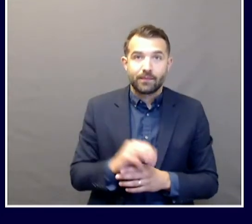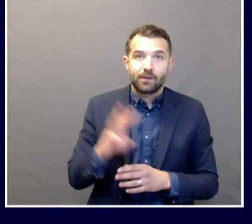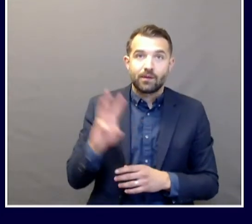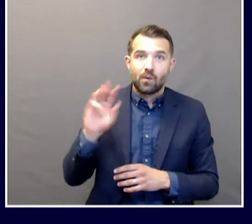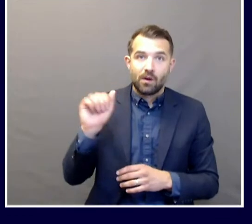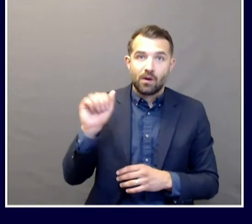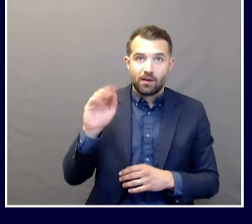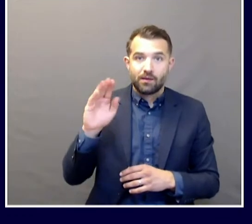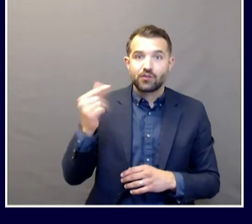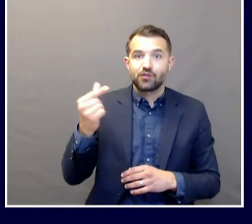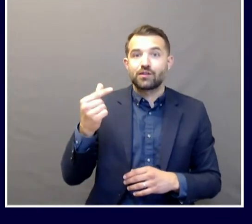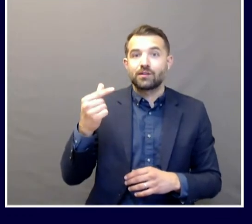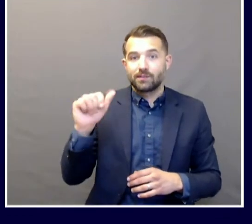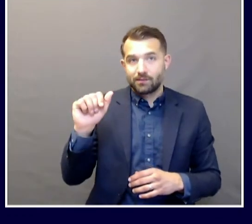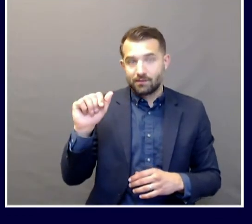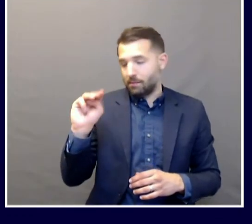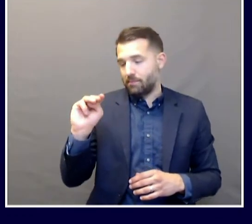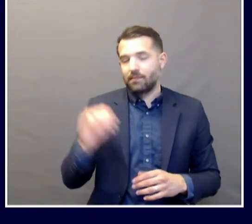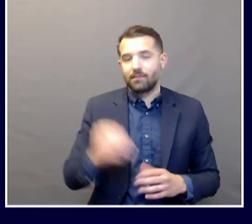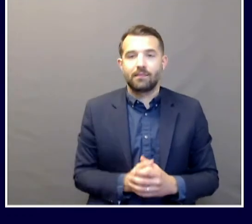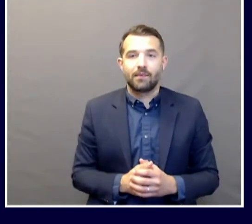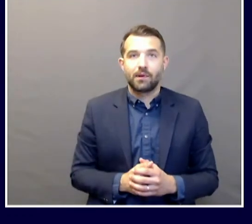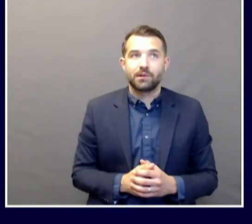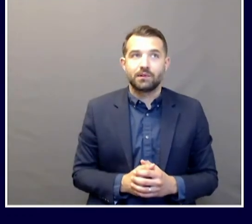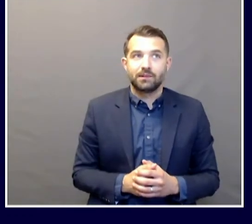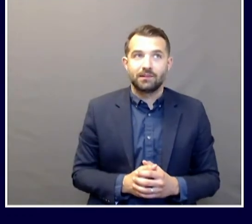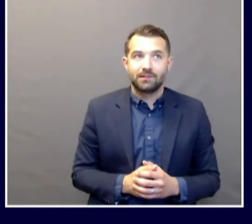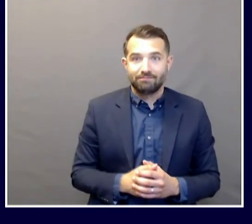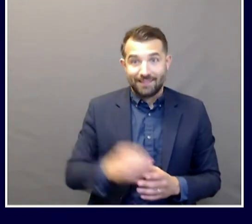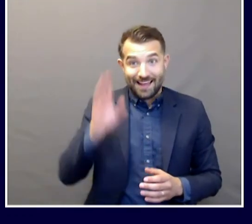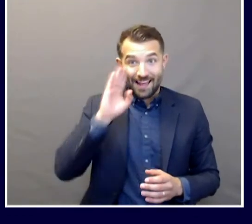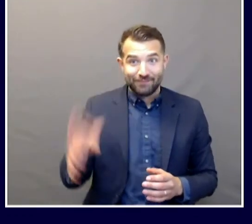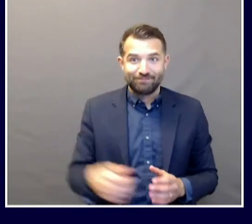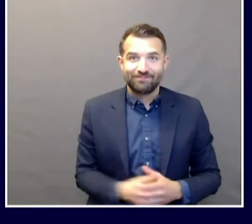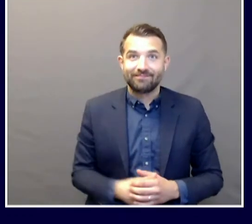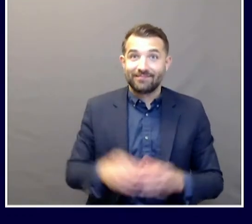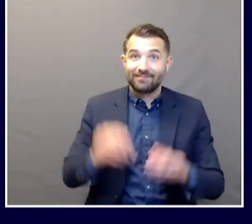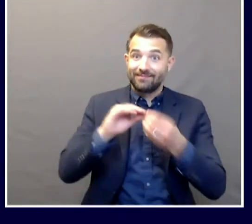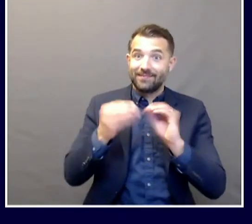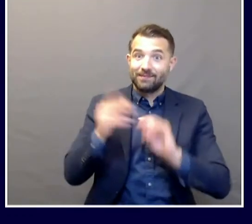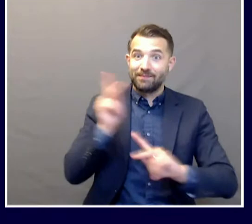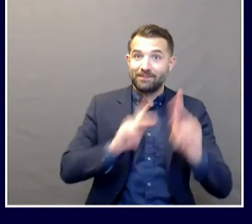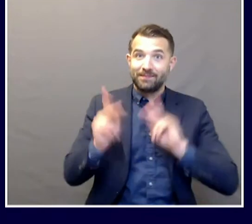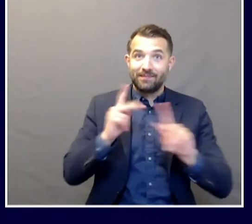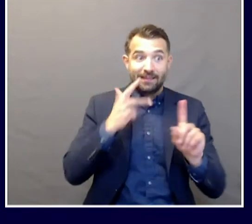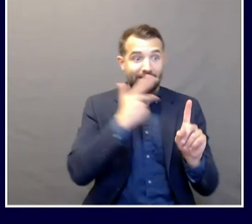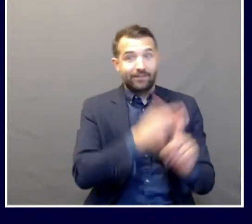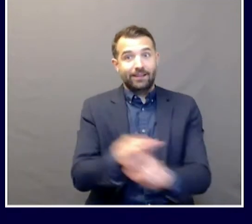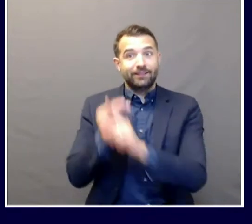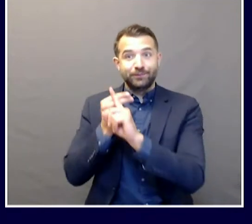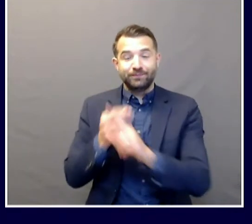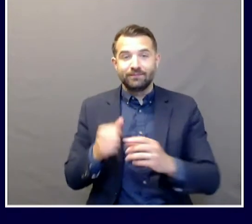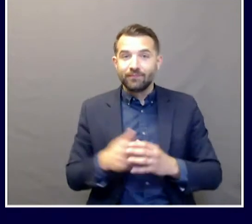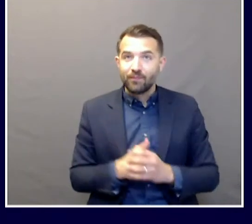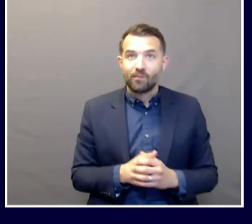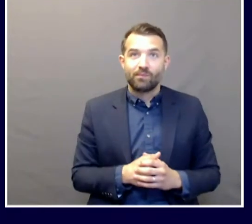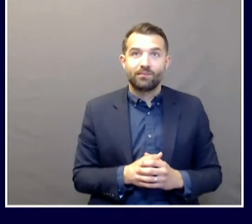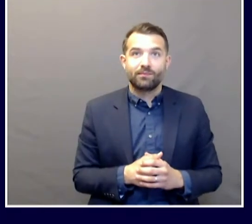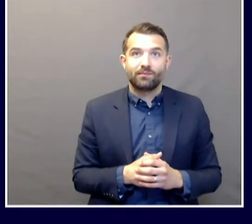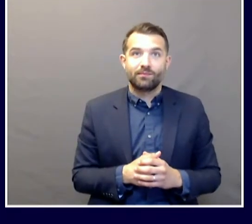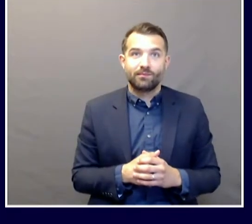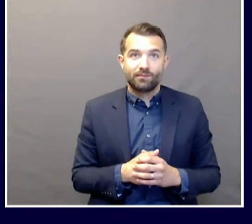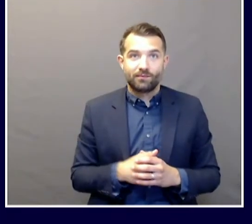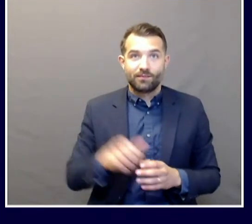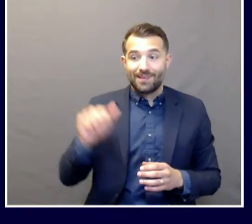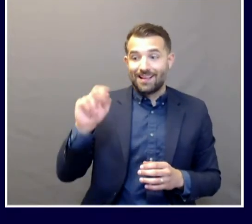Shah. Are you seeing a drop-off in the number of people getting vaccinated here in Aroostook County compared to other counties in Maine? And is that a